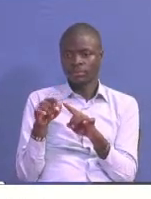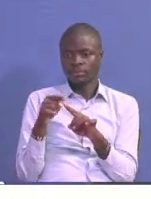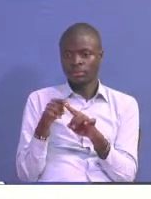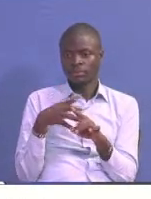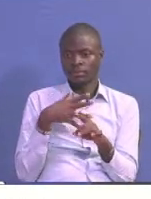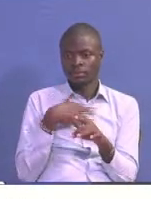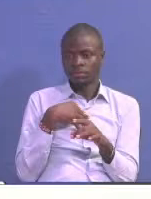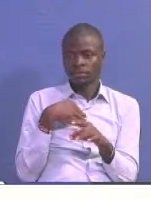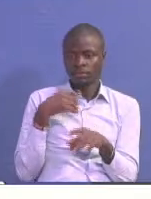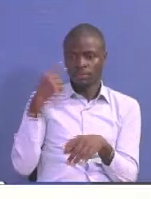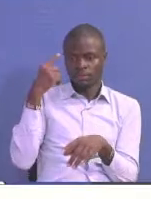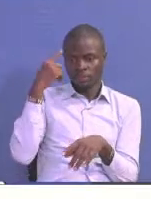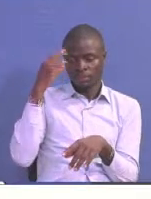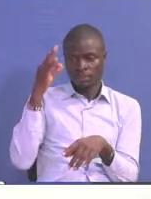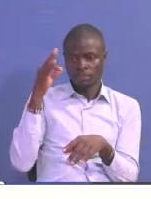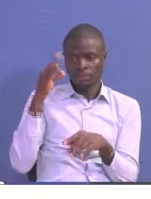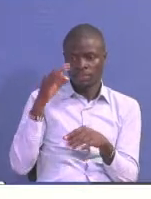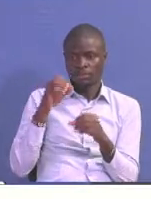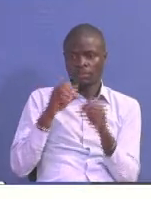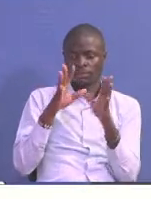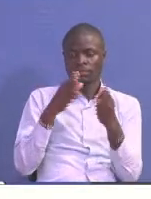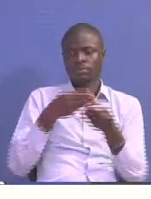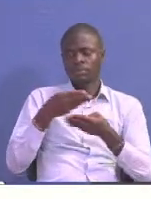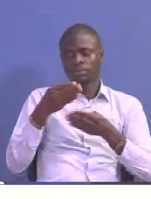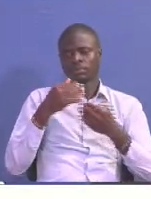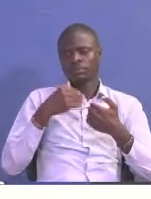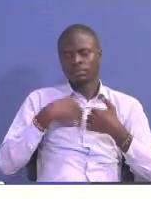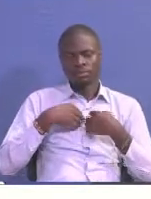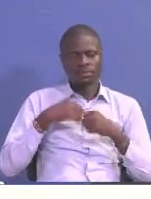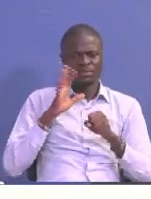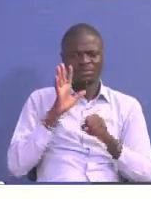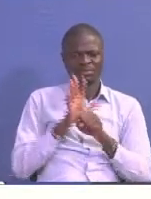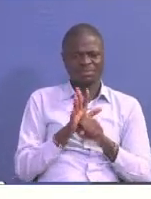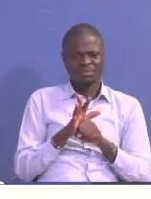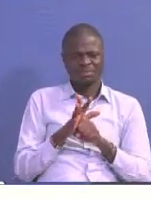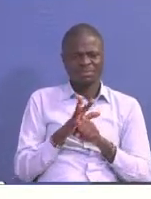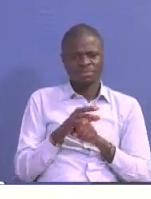public service, I put a lot of that,